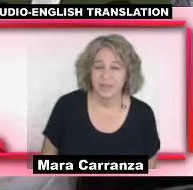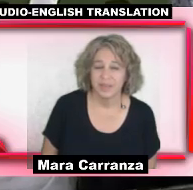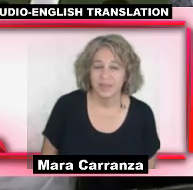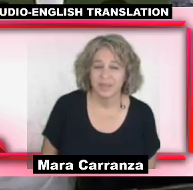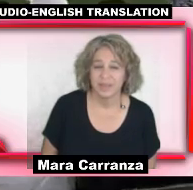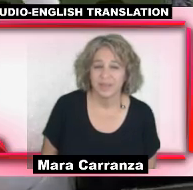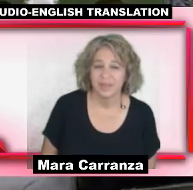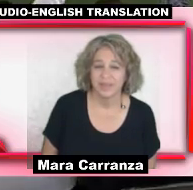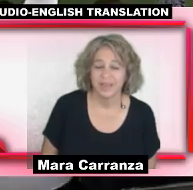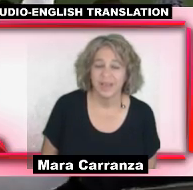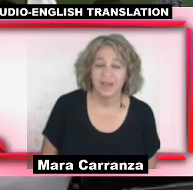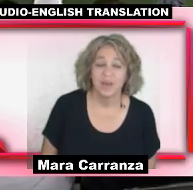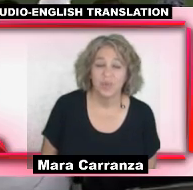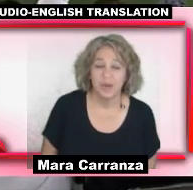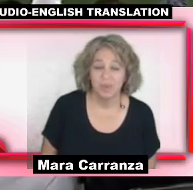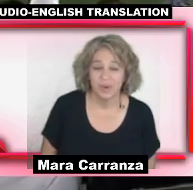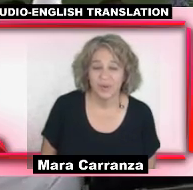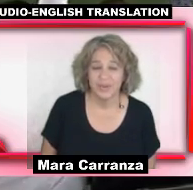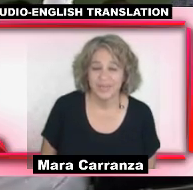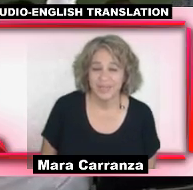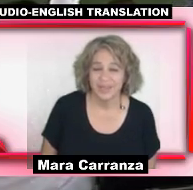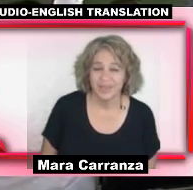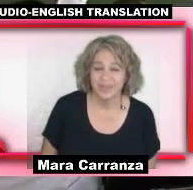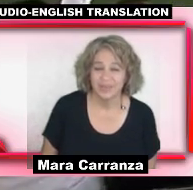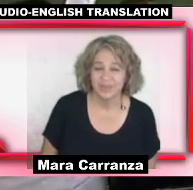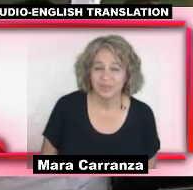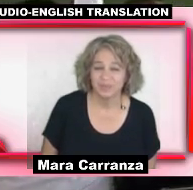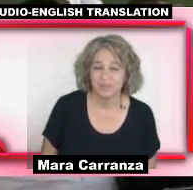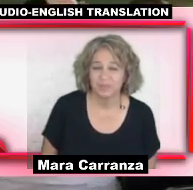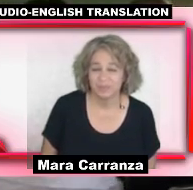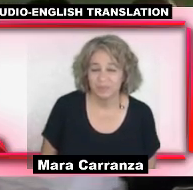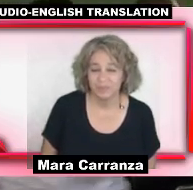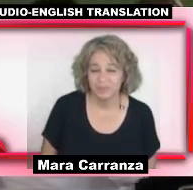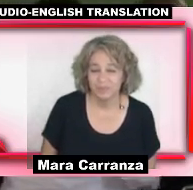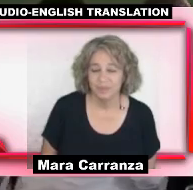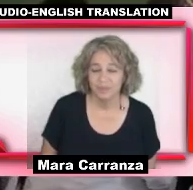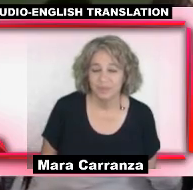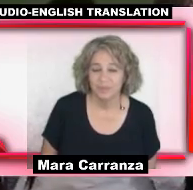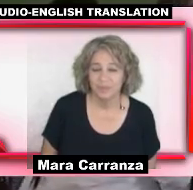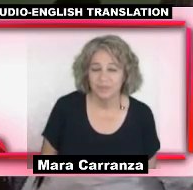Una más. One more question.